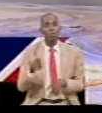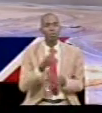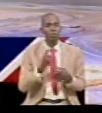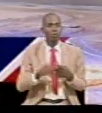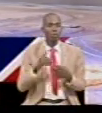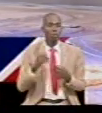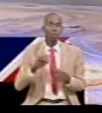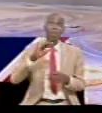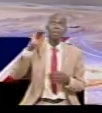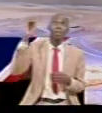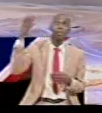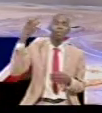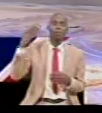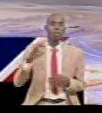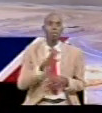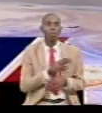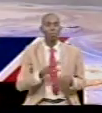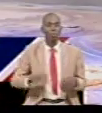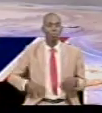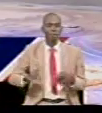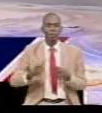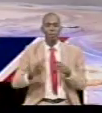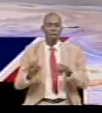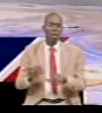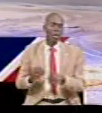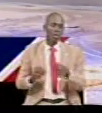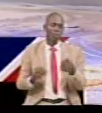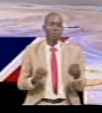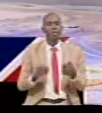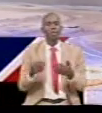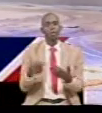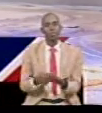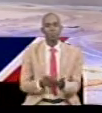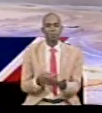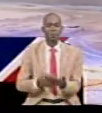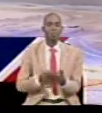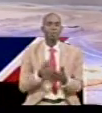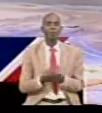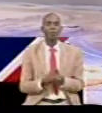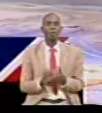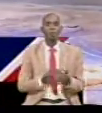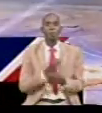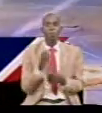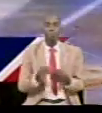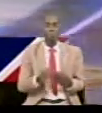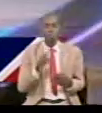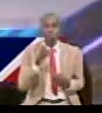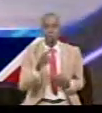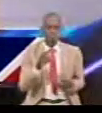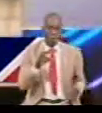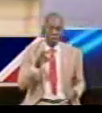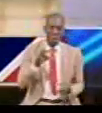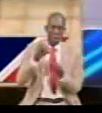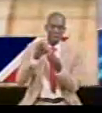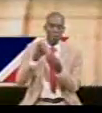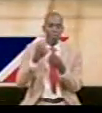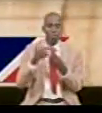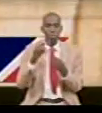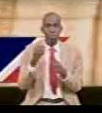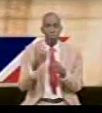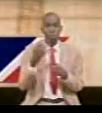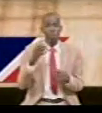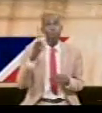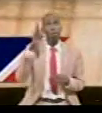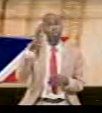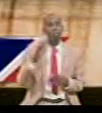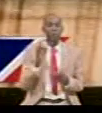of Christ unto another gospel. When you arch to the word of God, that's